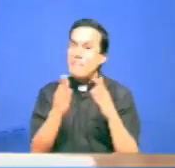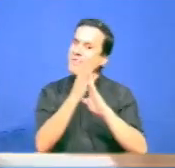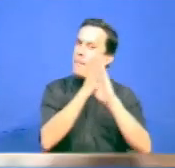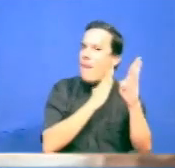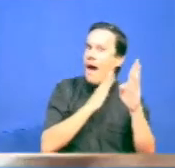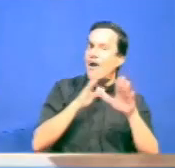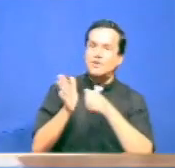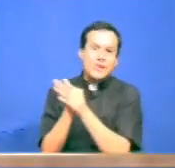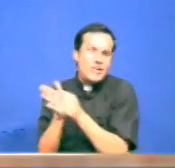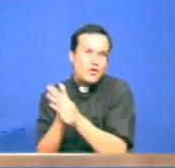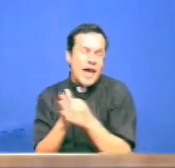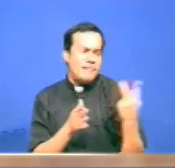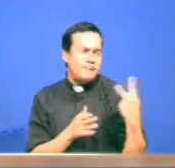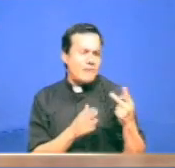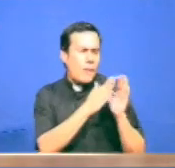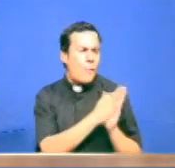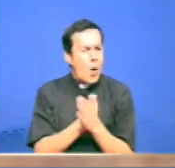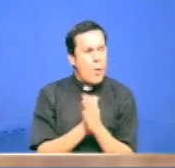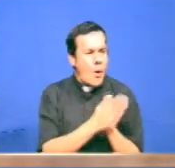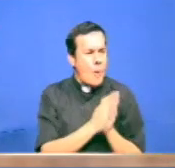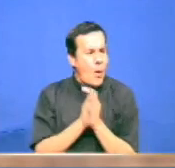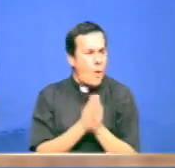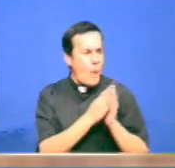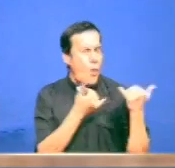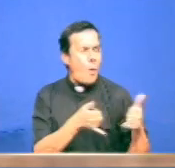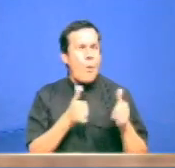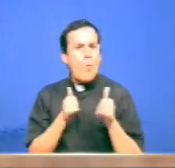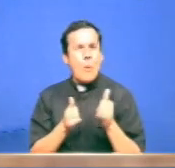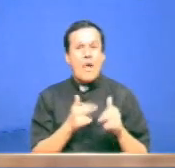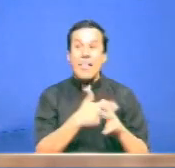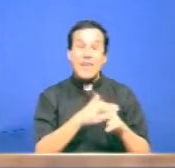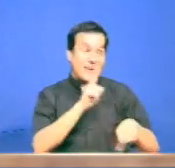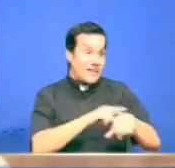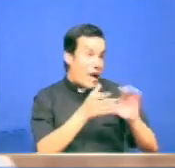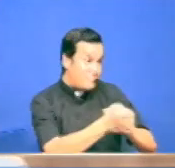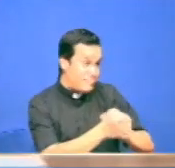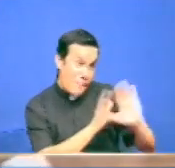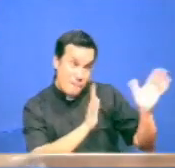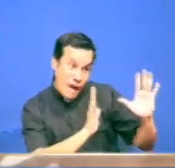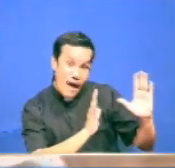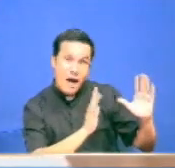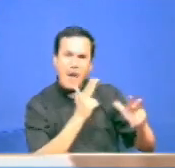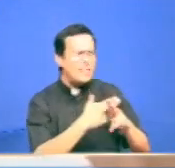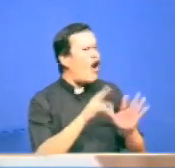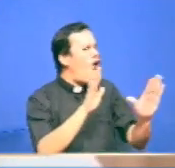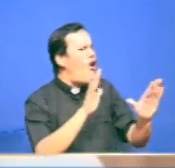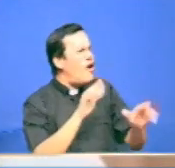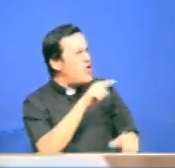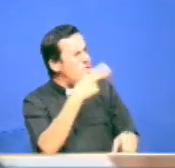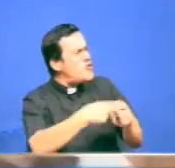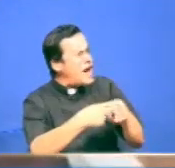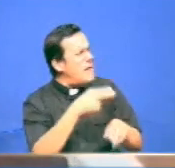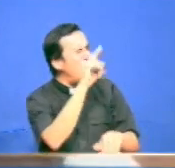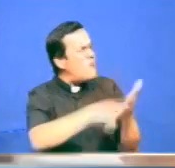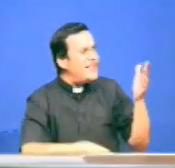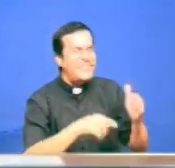walk until maybe about to part. Then as we shake hands, say goodbye, oh, by the way, jina lako ni nani? This